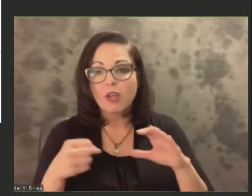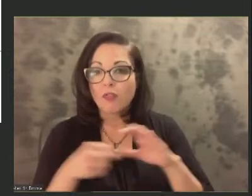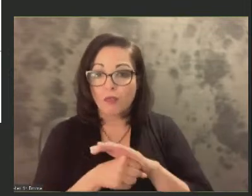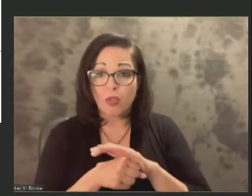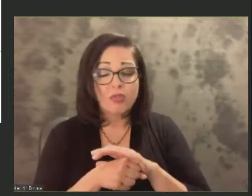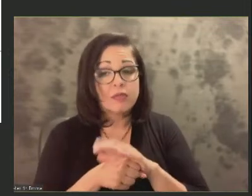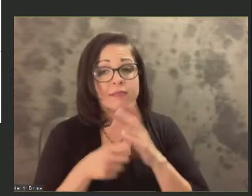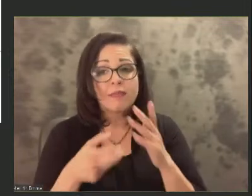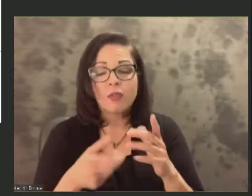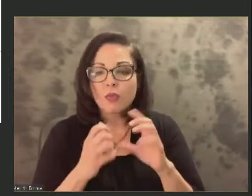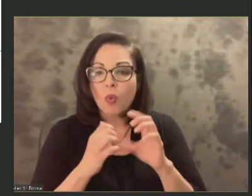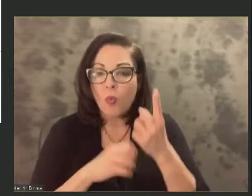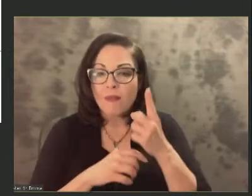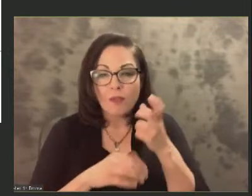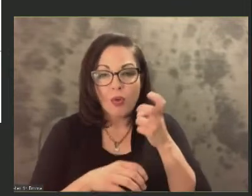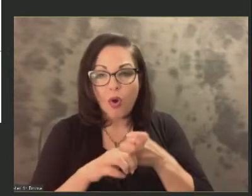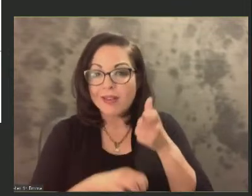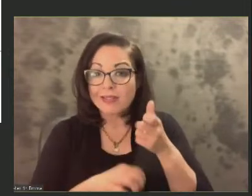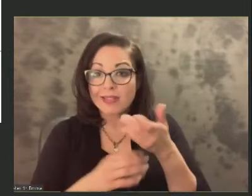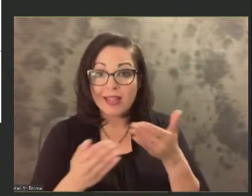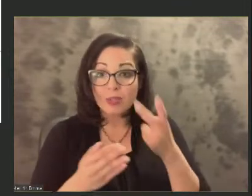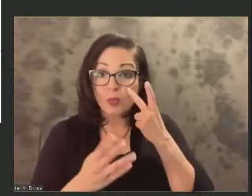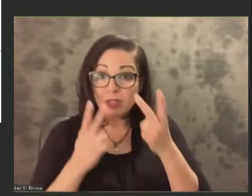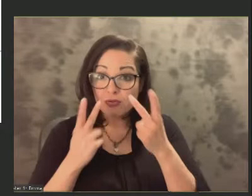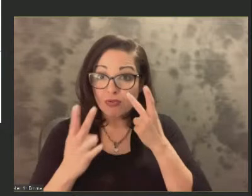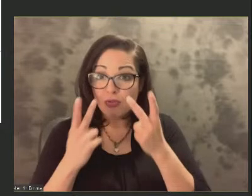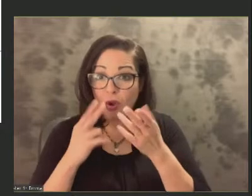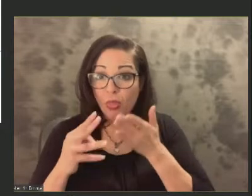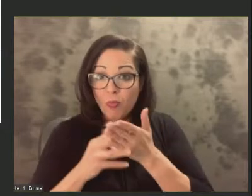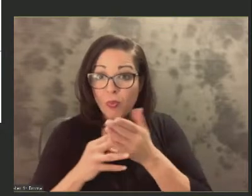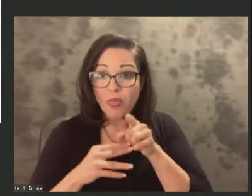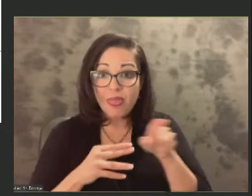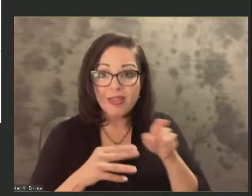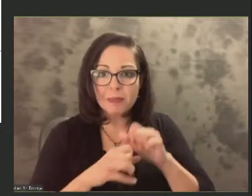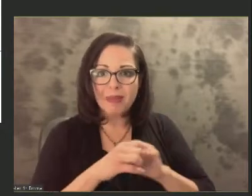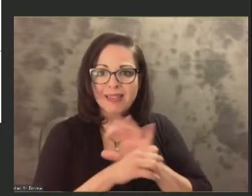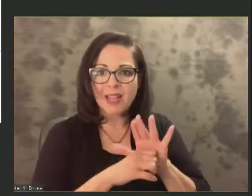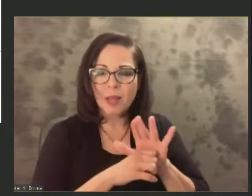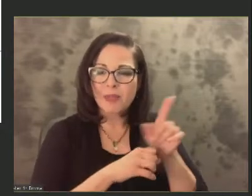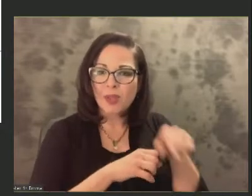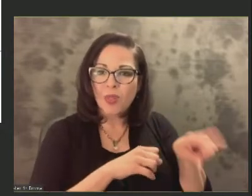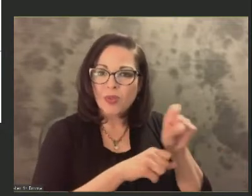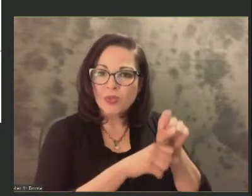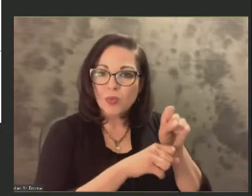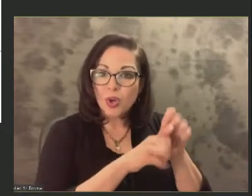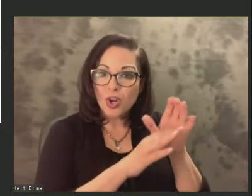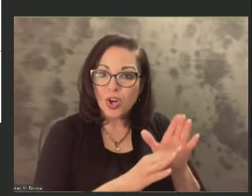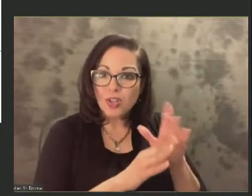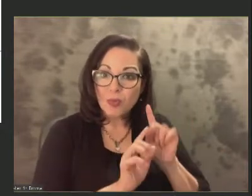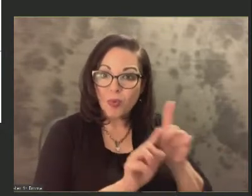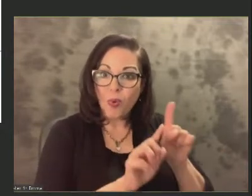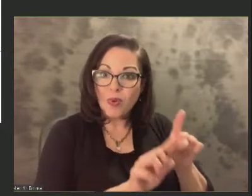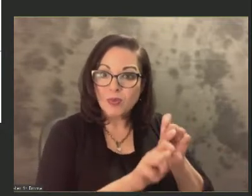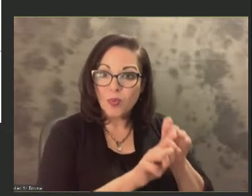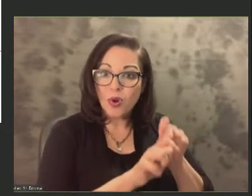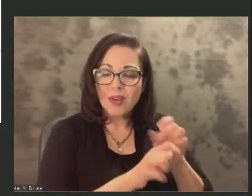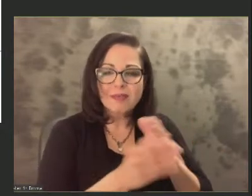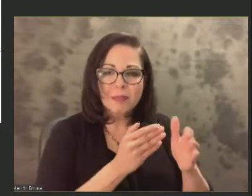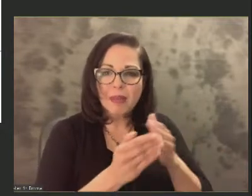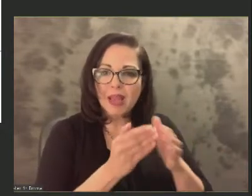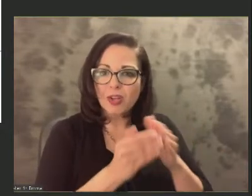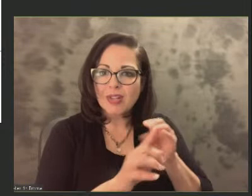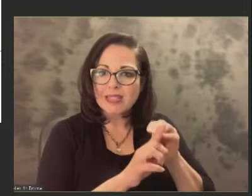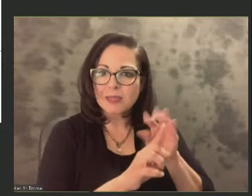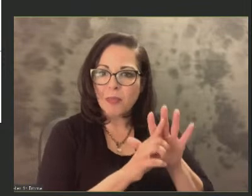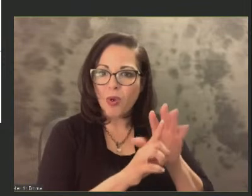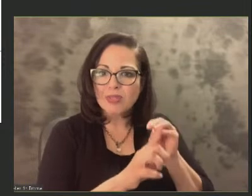So one of the hardest things that we saw through the pandemic was that workers were going to work despite being exposed